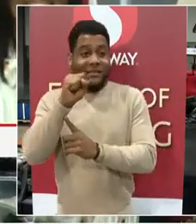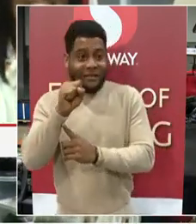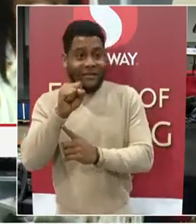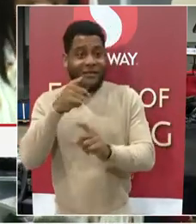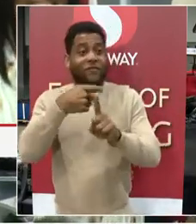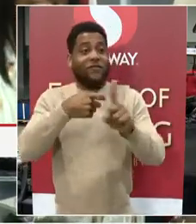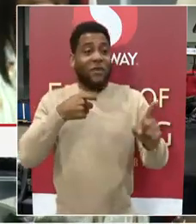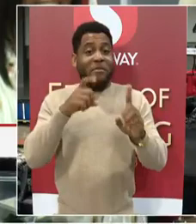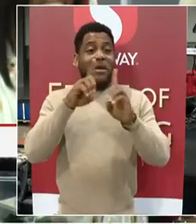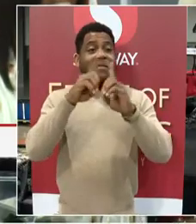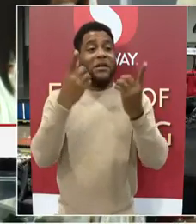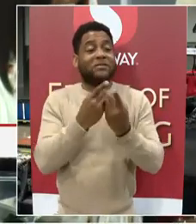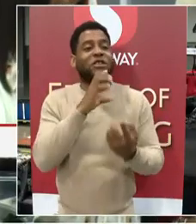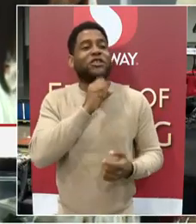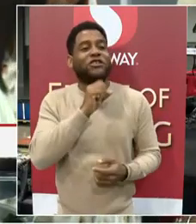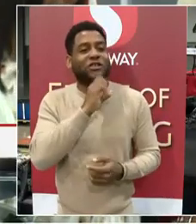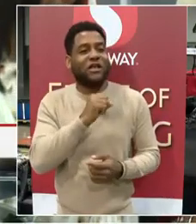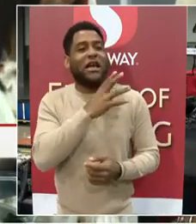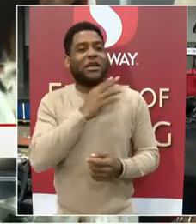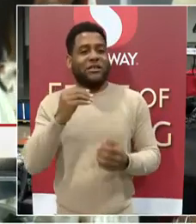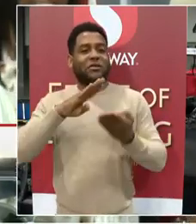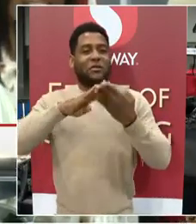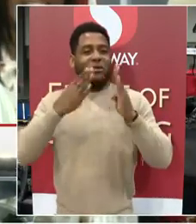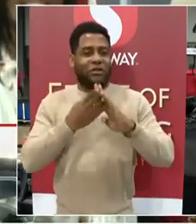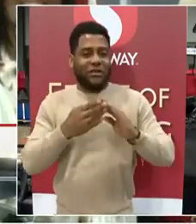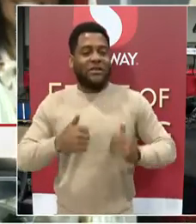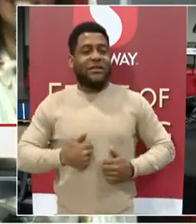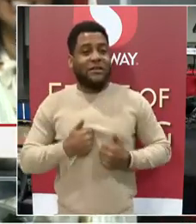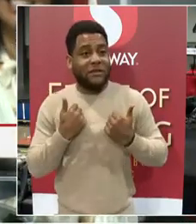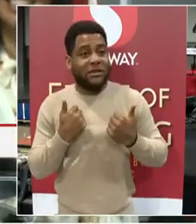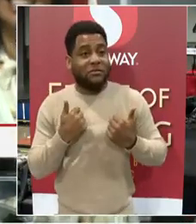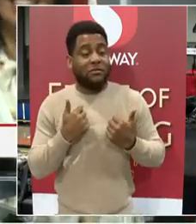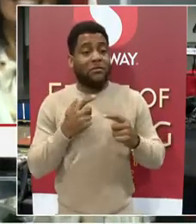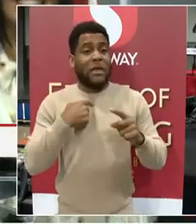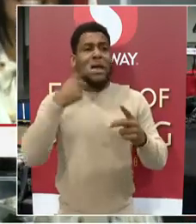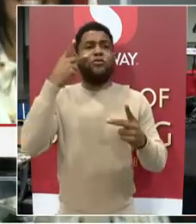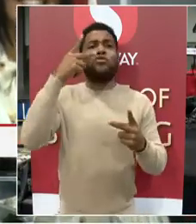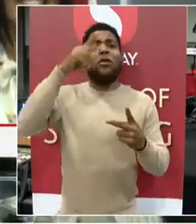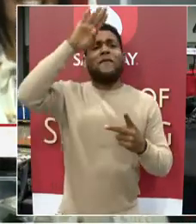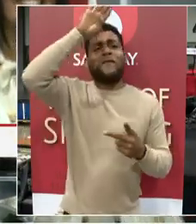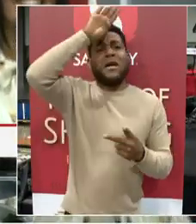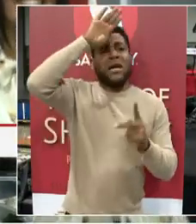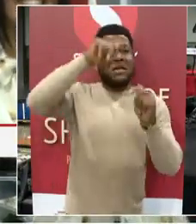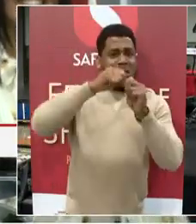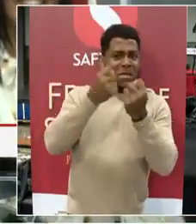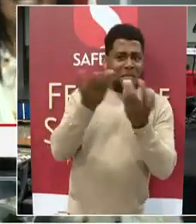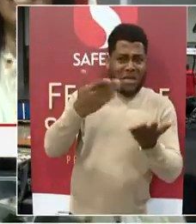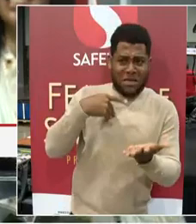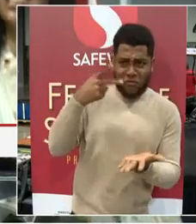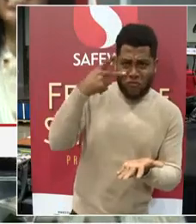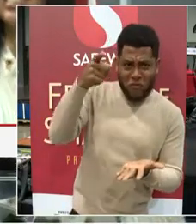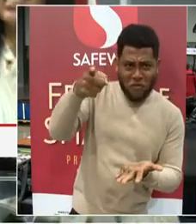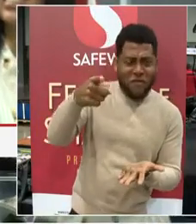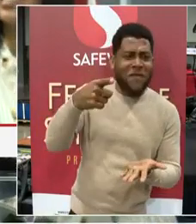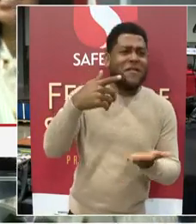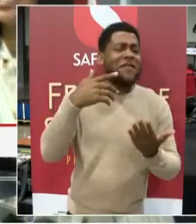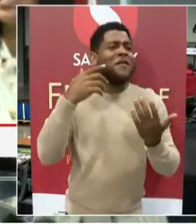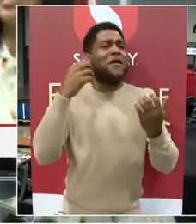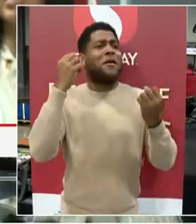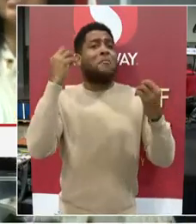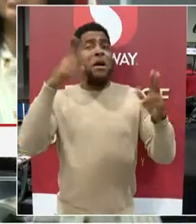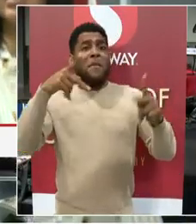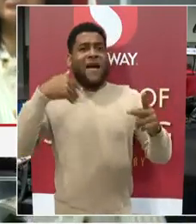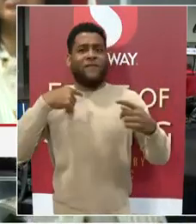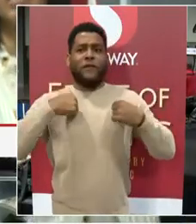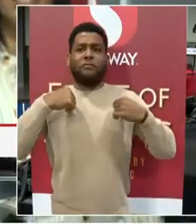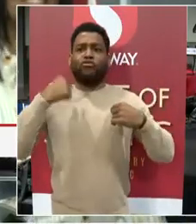your fire chief here. All the Bowser administration officials, most of them are in green shirts. Give a wave.